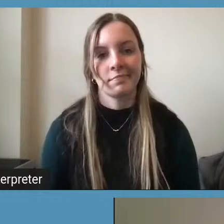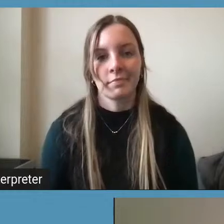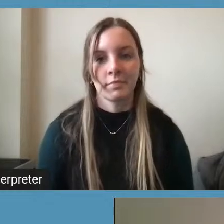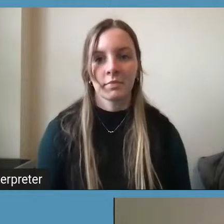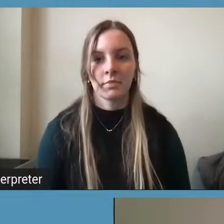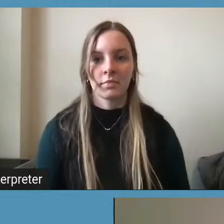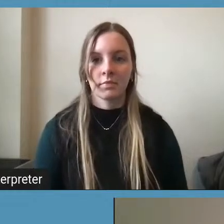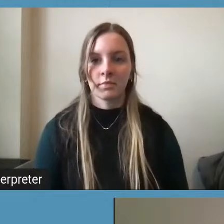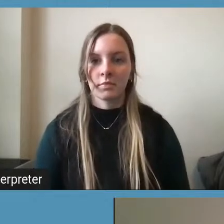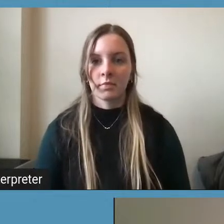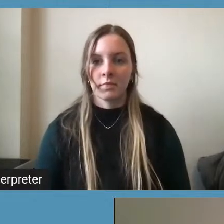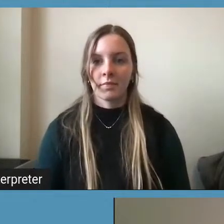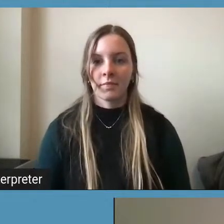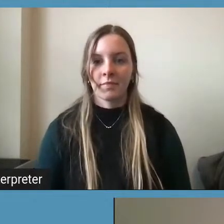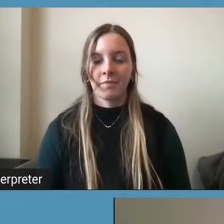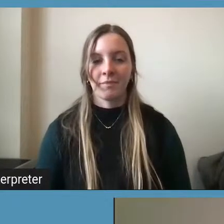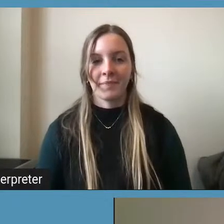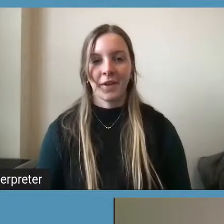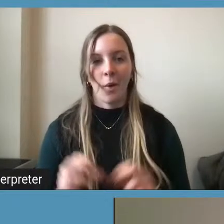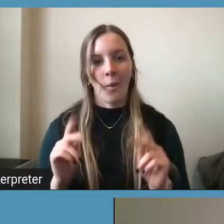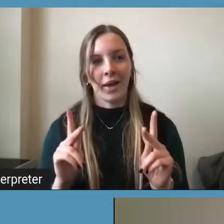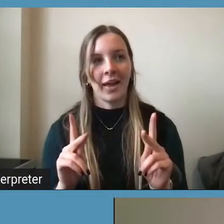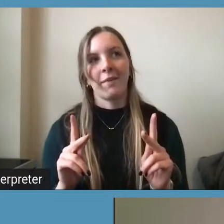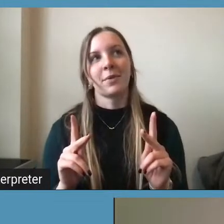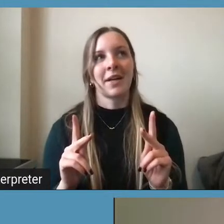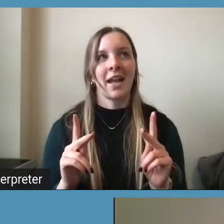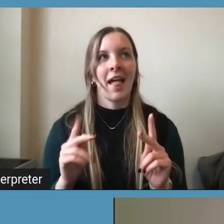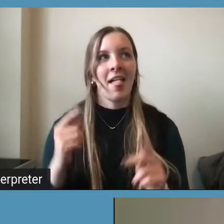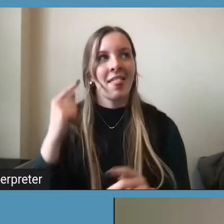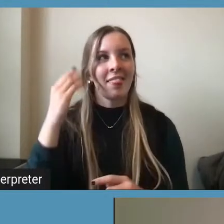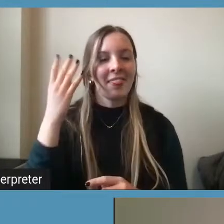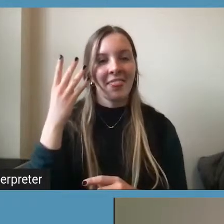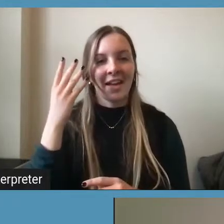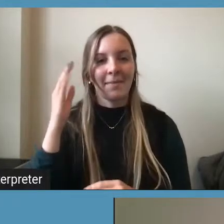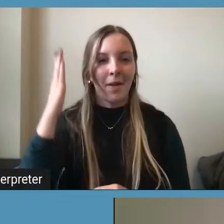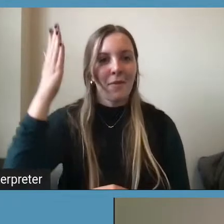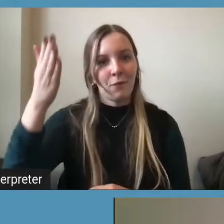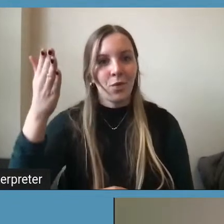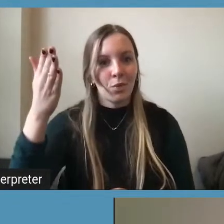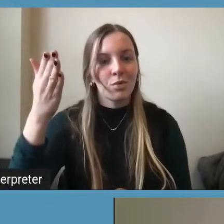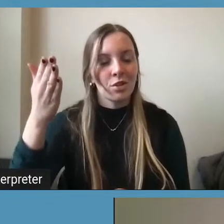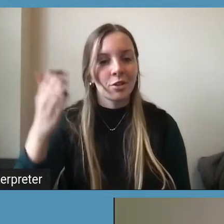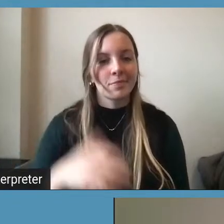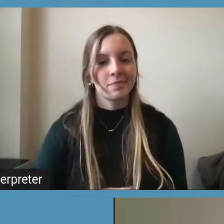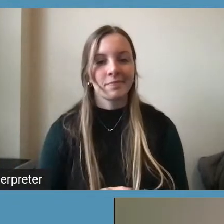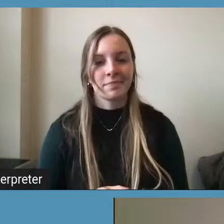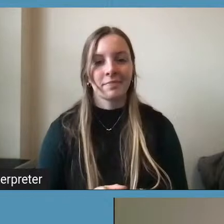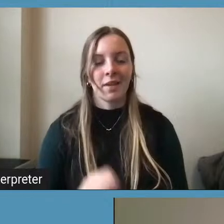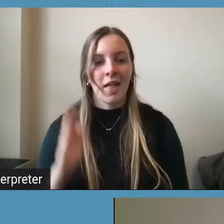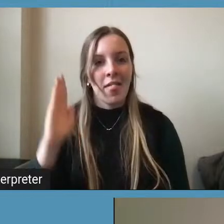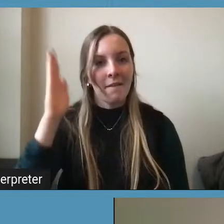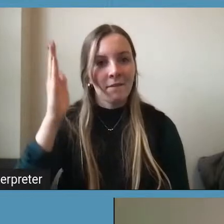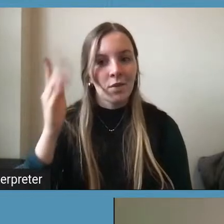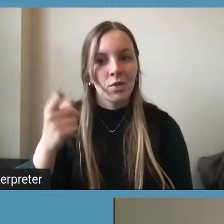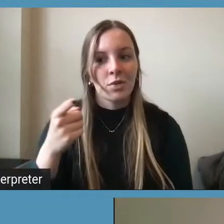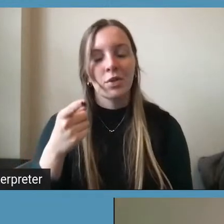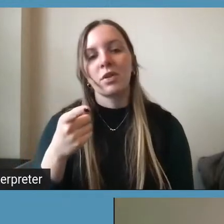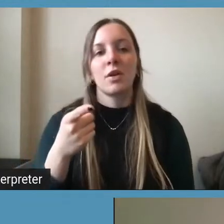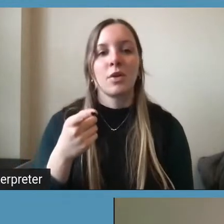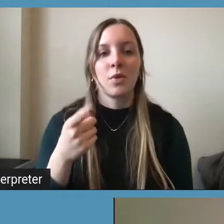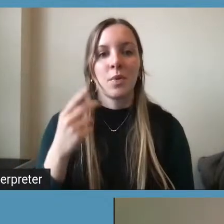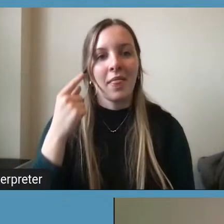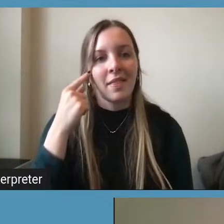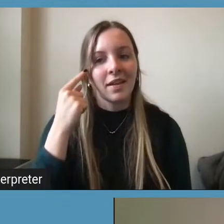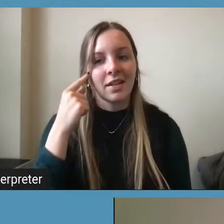Put on your futurist hat here, and where do you see this field going in the technology? Like, what's on the horizon? There's a question